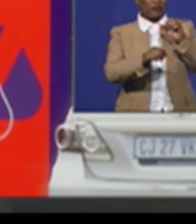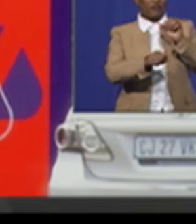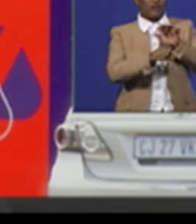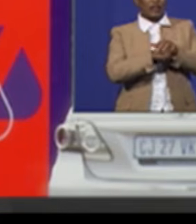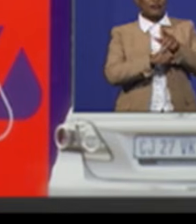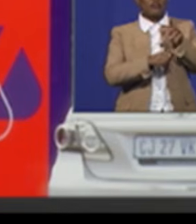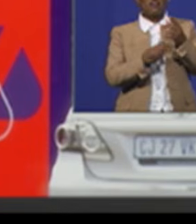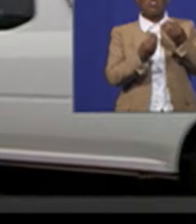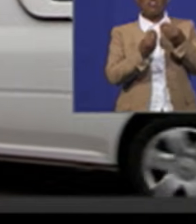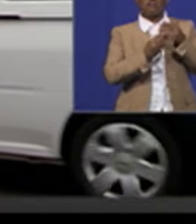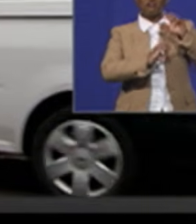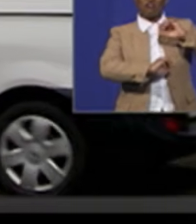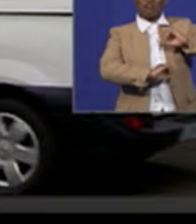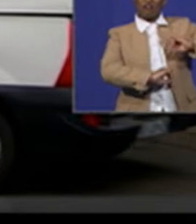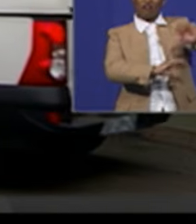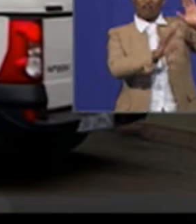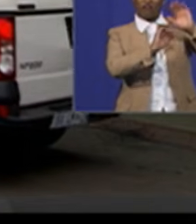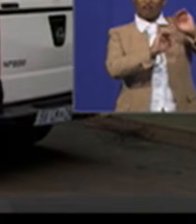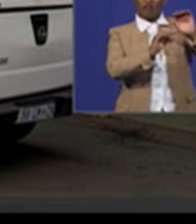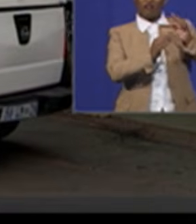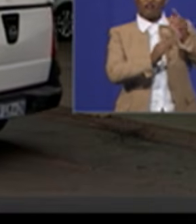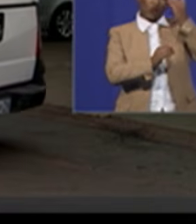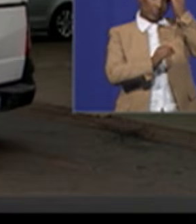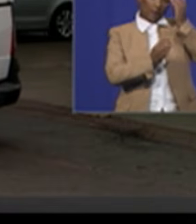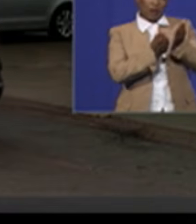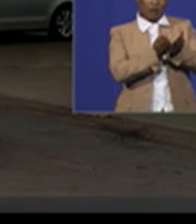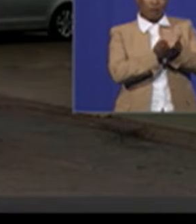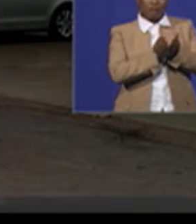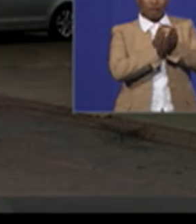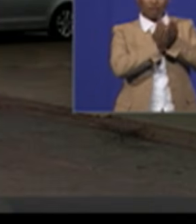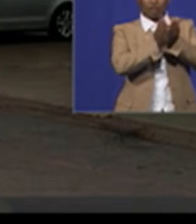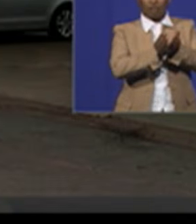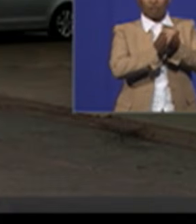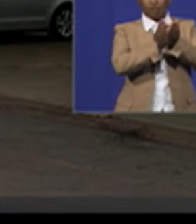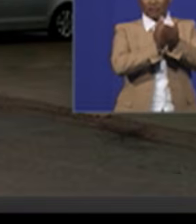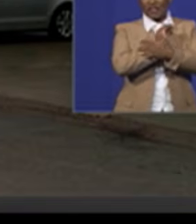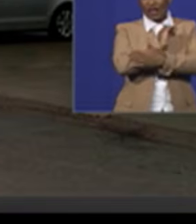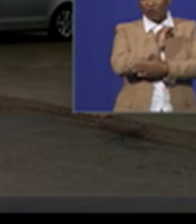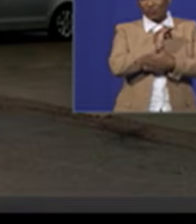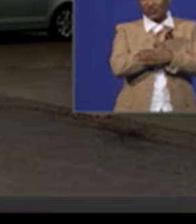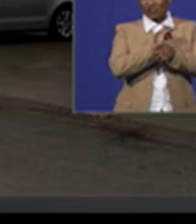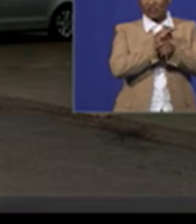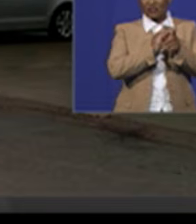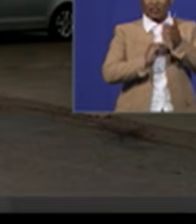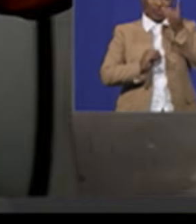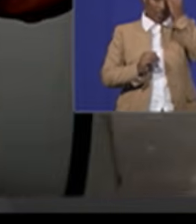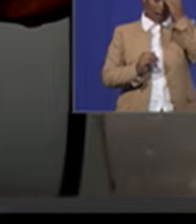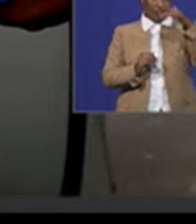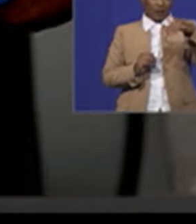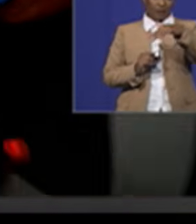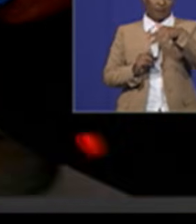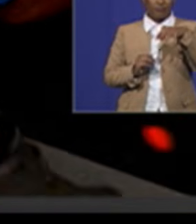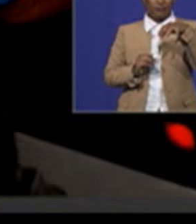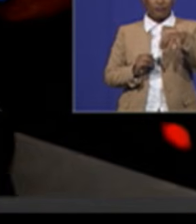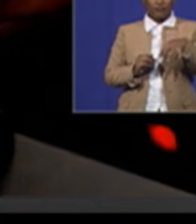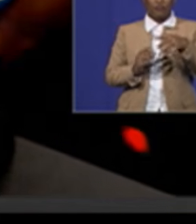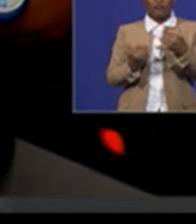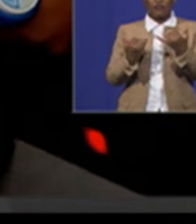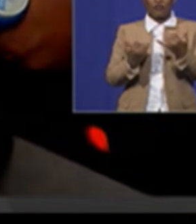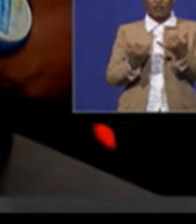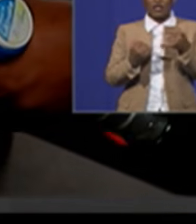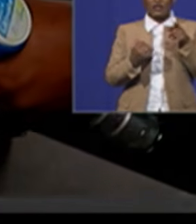ga thoto go tswa mo boemelakepe jwa Durban go ya mo diporofenseng tse di mogare ga naga. Ka iri Durban ke moamogedi wa diromelwa ntle